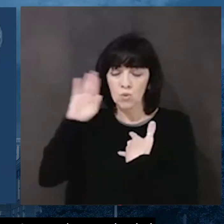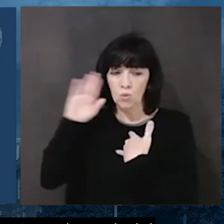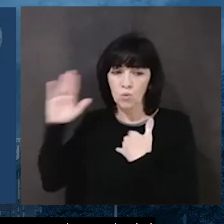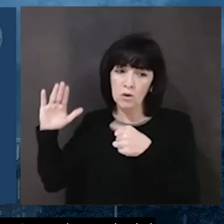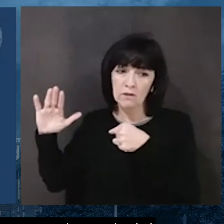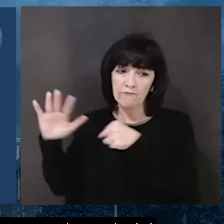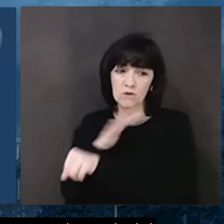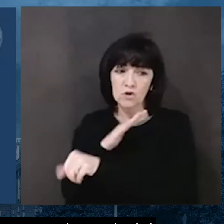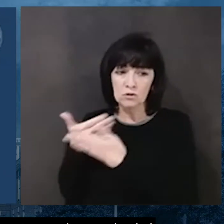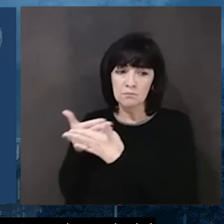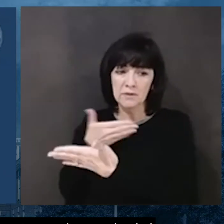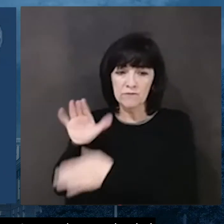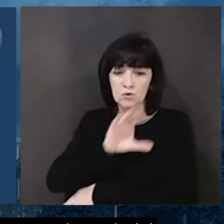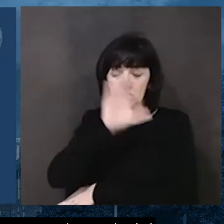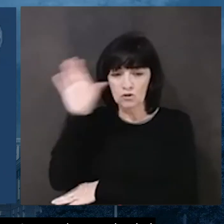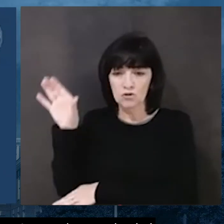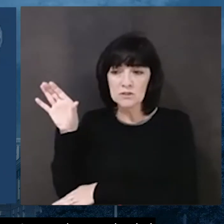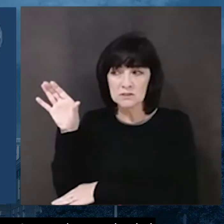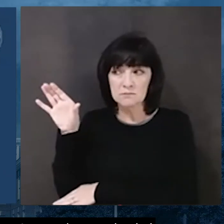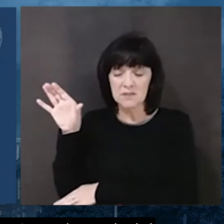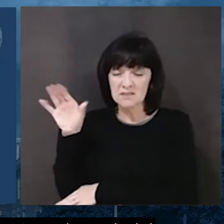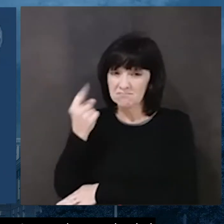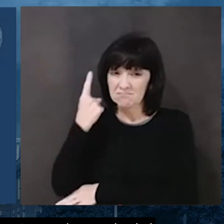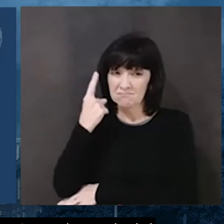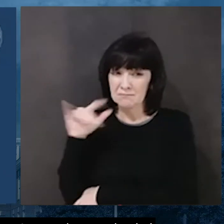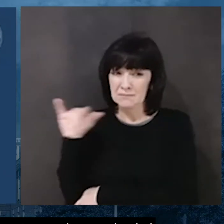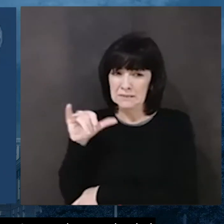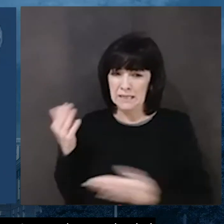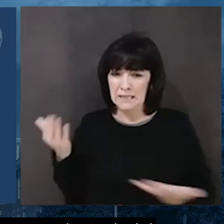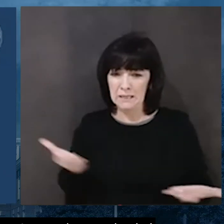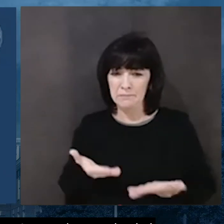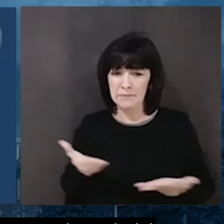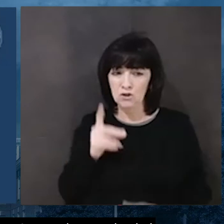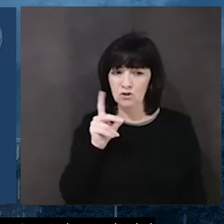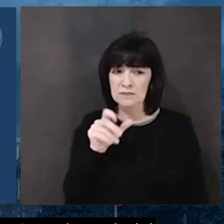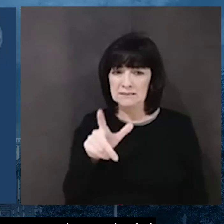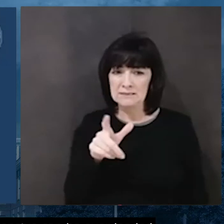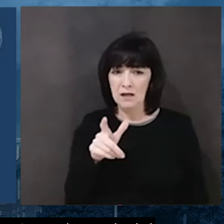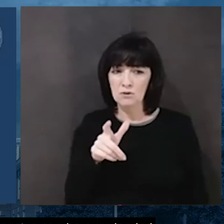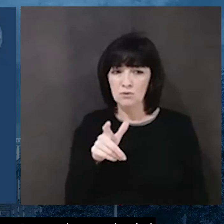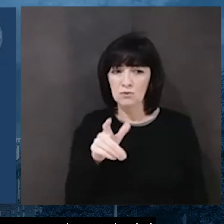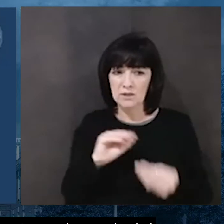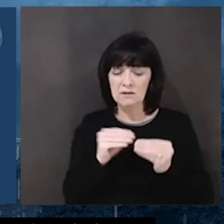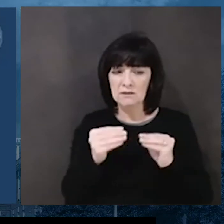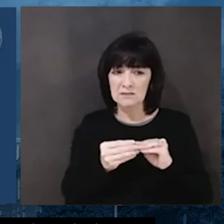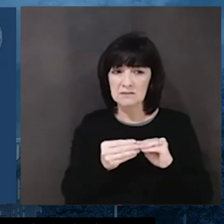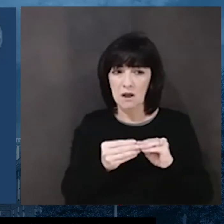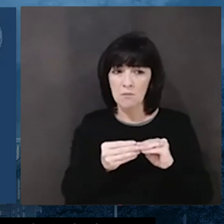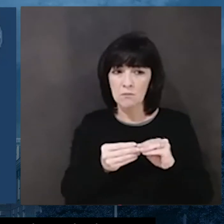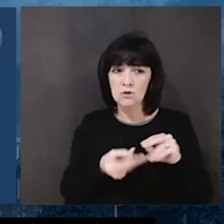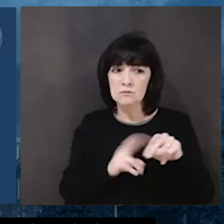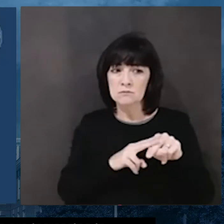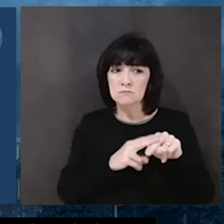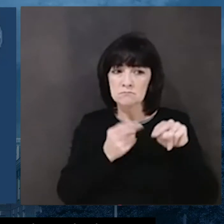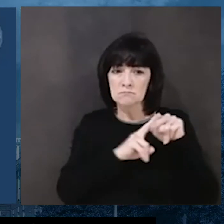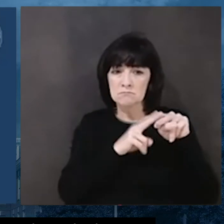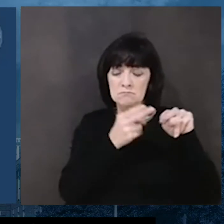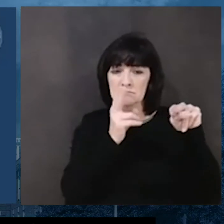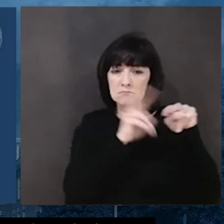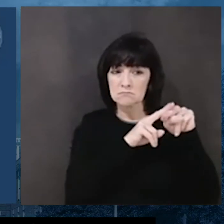cases are increasing in Delaware, when can hospitals in this state expect to run out of